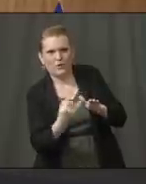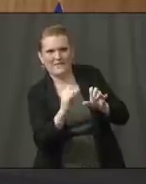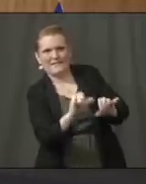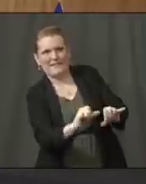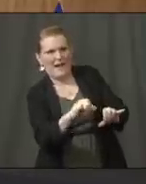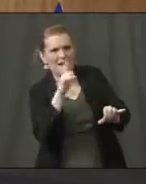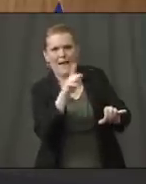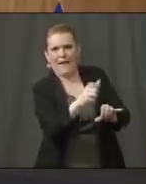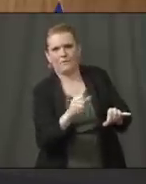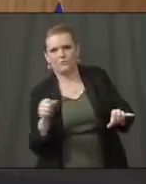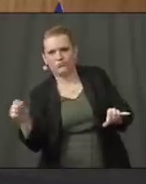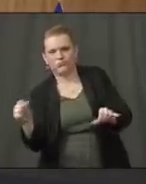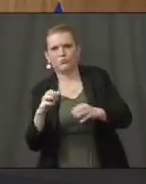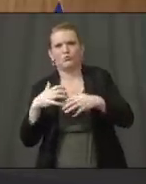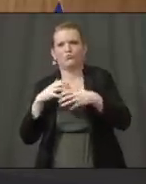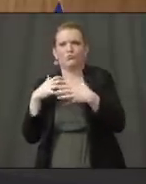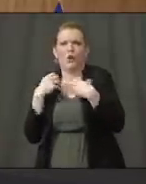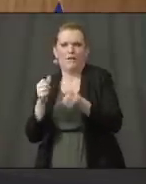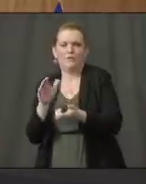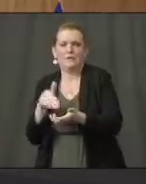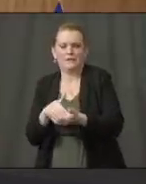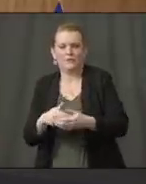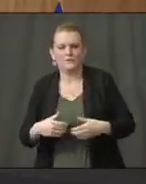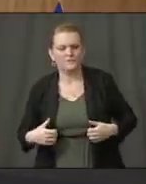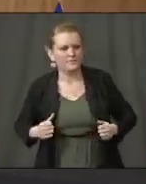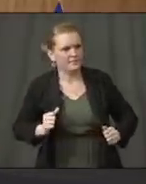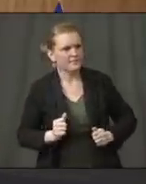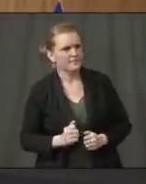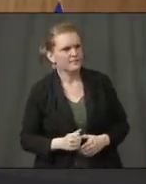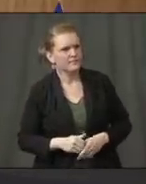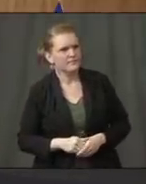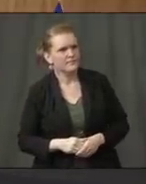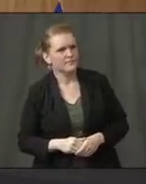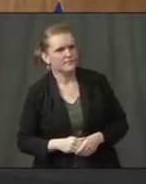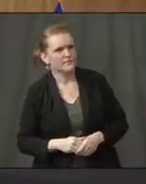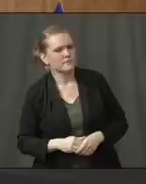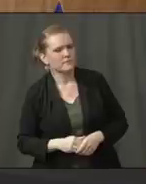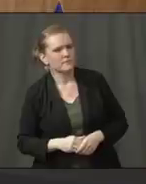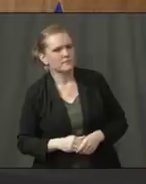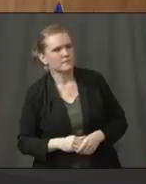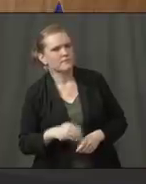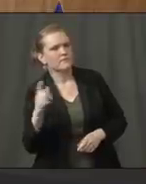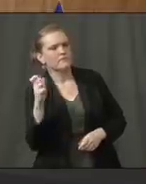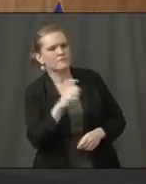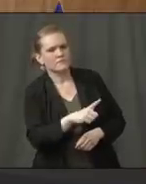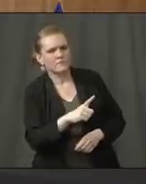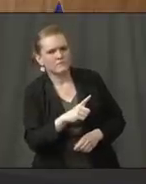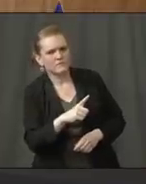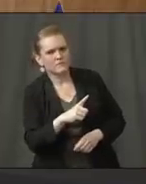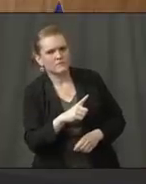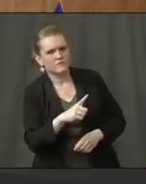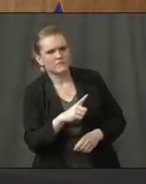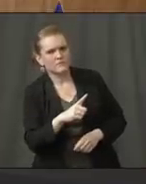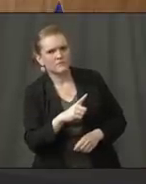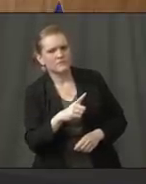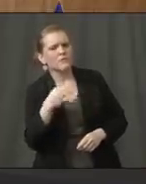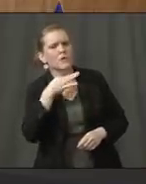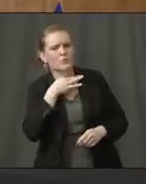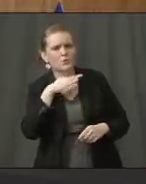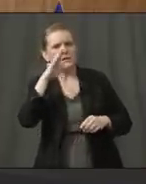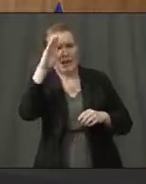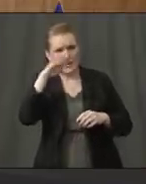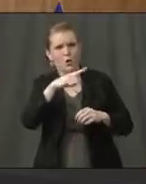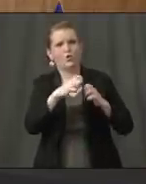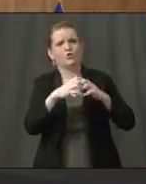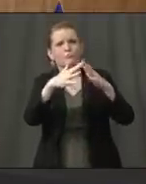in hospitals for COVID? We've seen a lot of National Guard activity putting up these beds. Are any of these being used at this point? How many beds